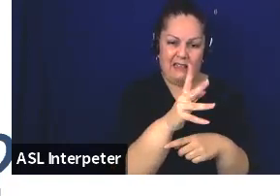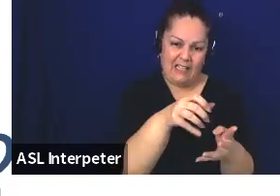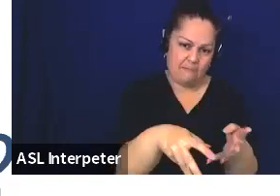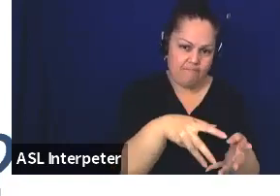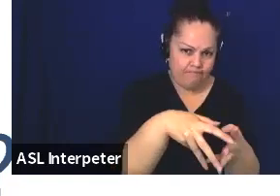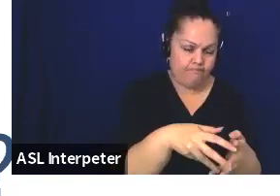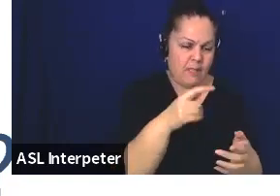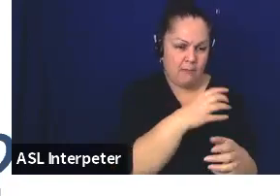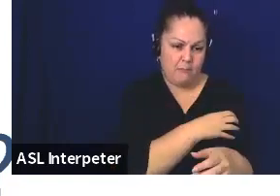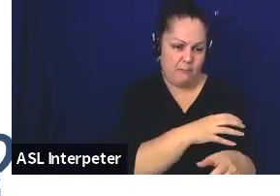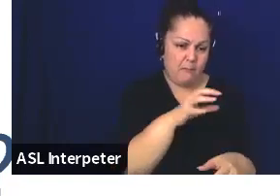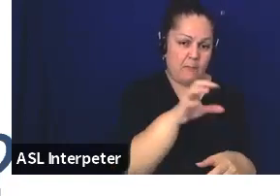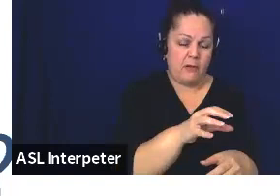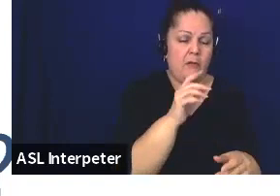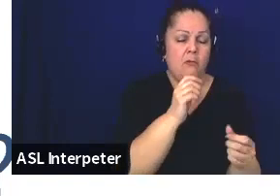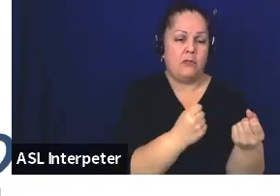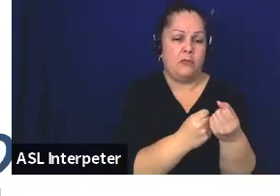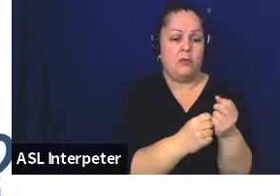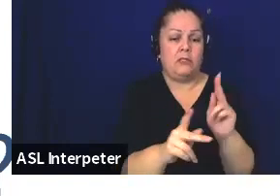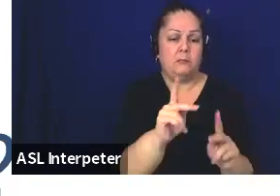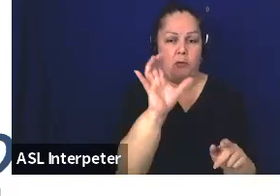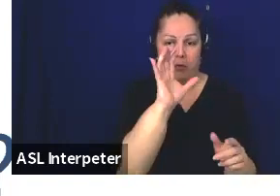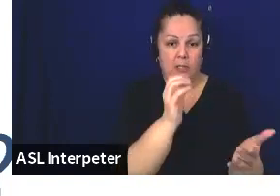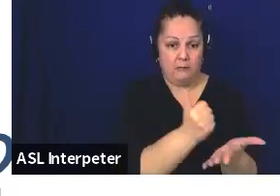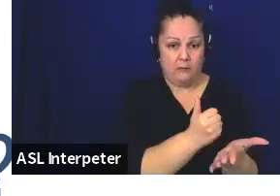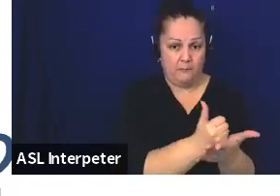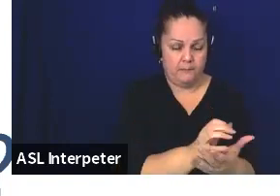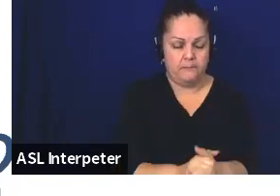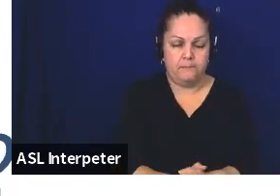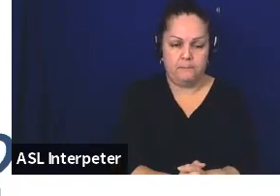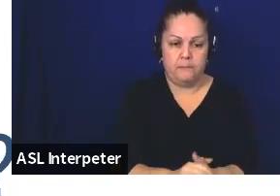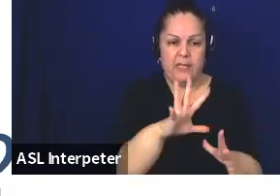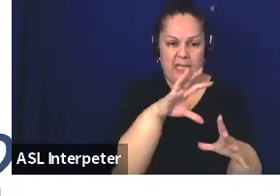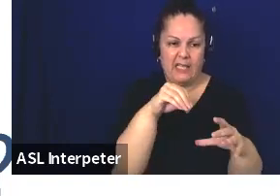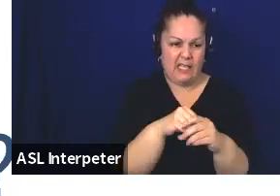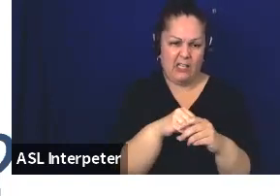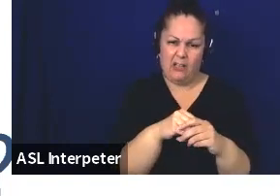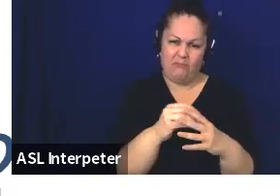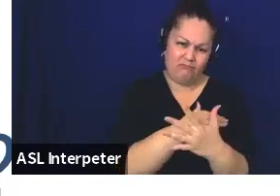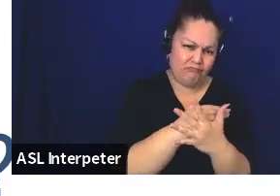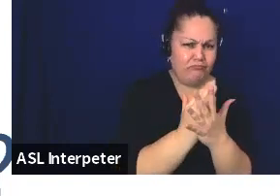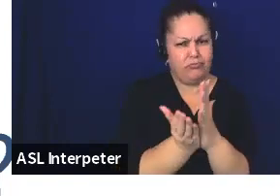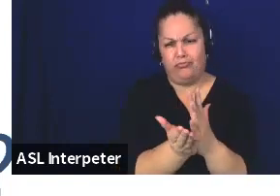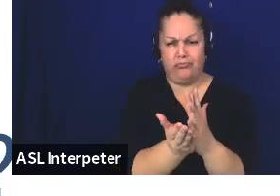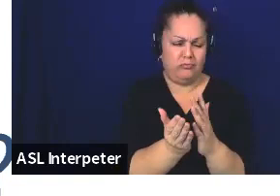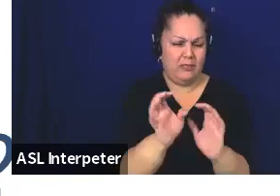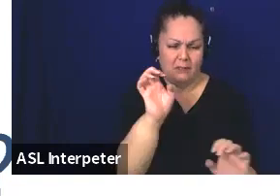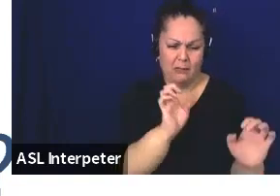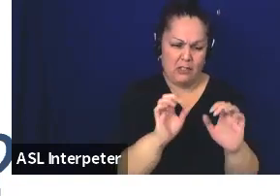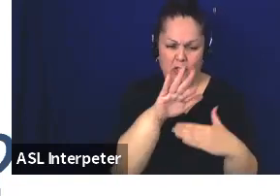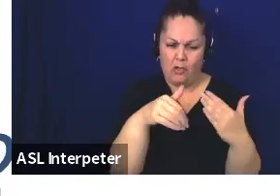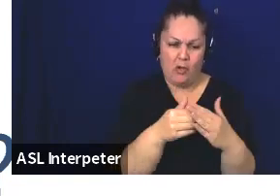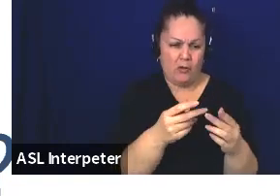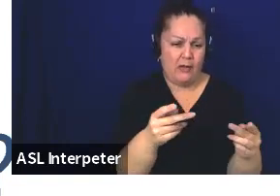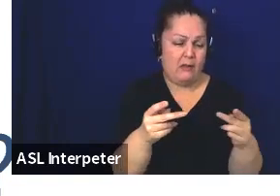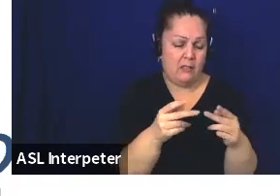of empowerment when supporting individuals seeking assistance. It includes a thorough assessment of all aspects of safety.